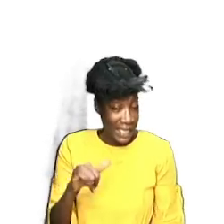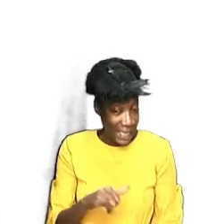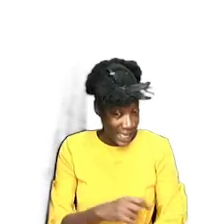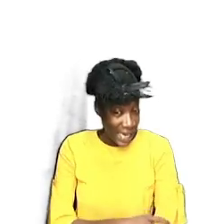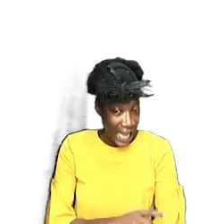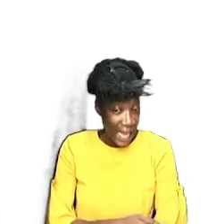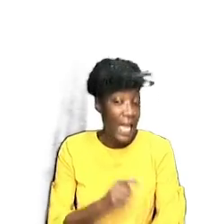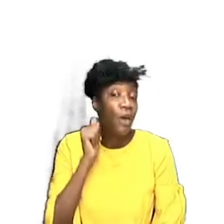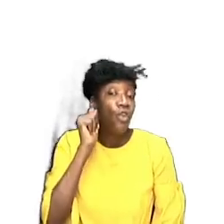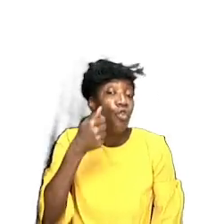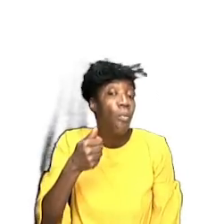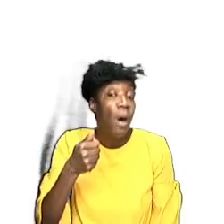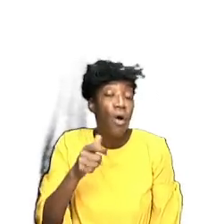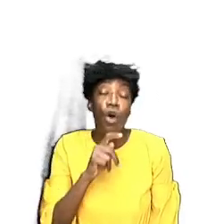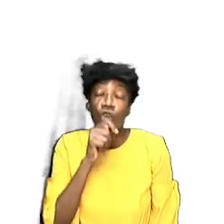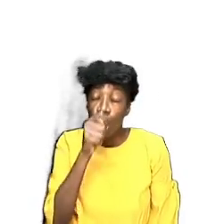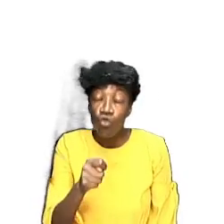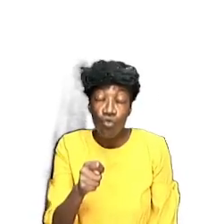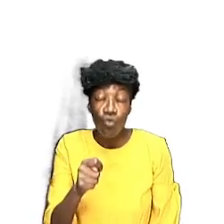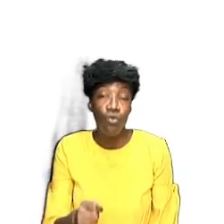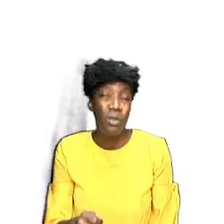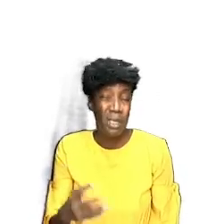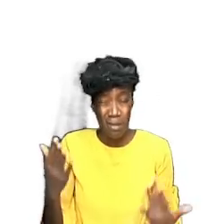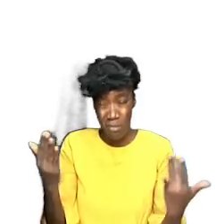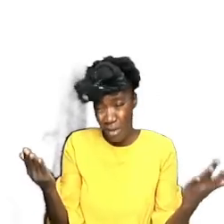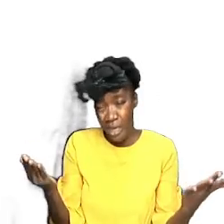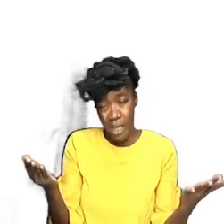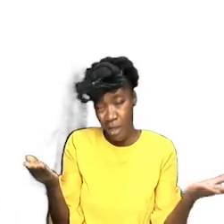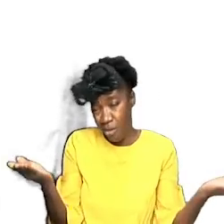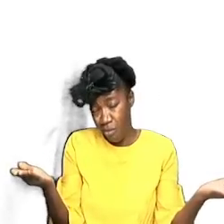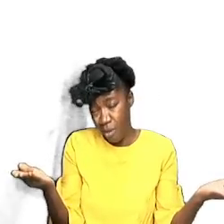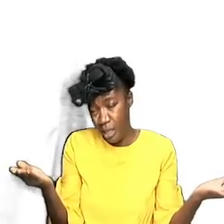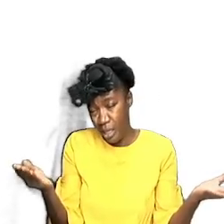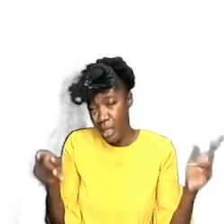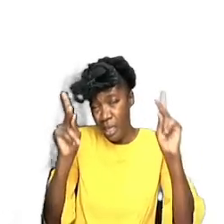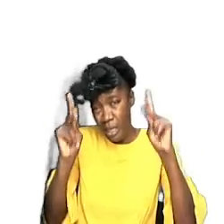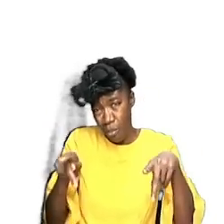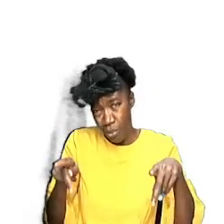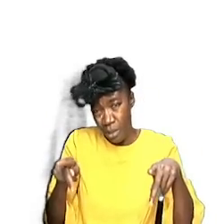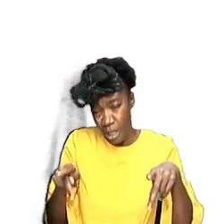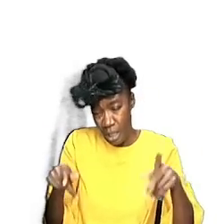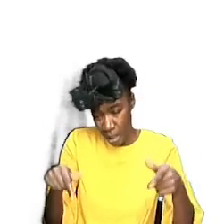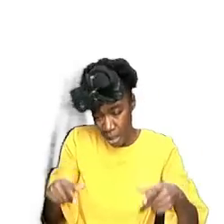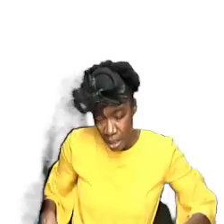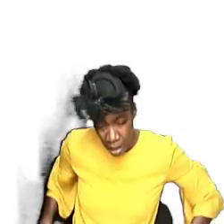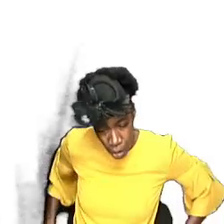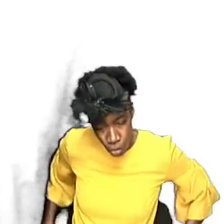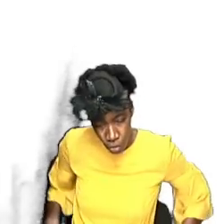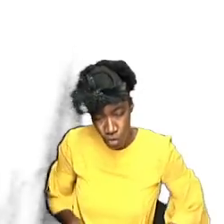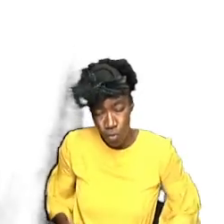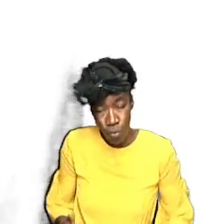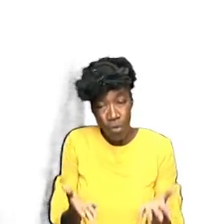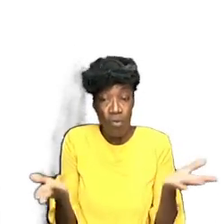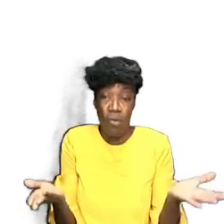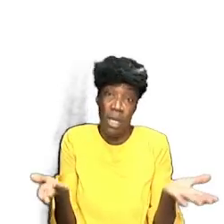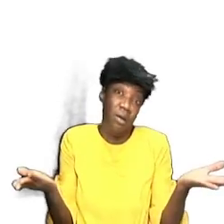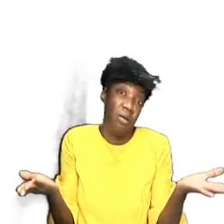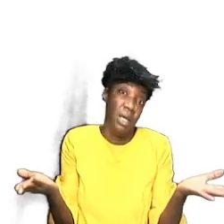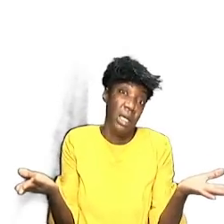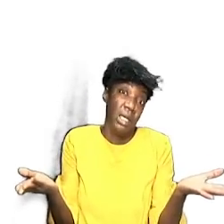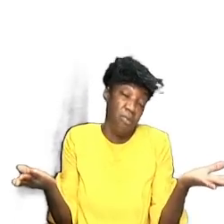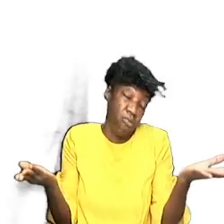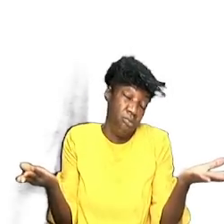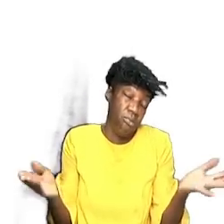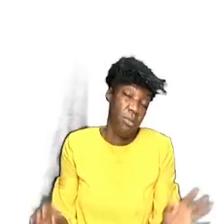tomorrow. Now, why did Paul tell them to put on this? Gird your loins with